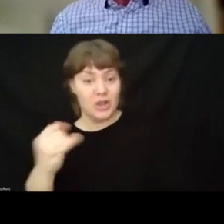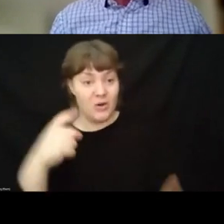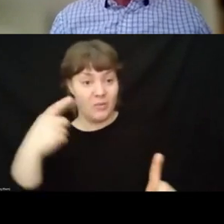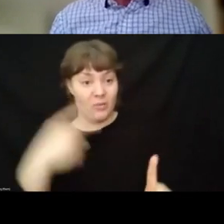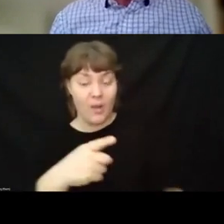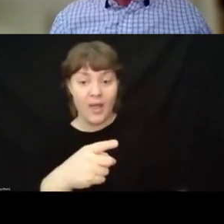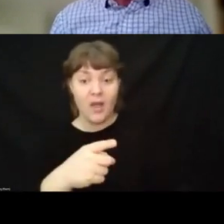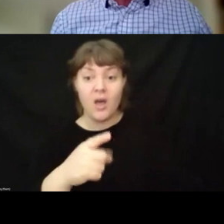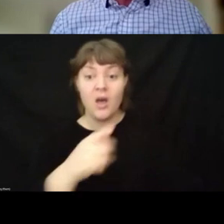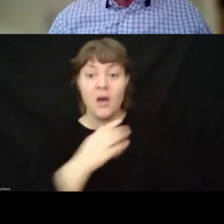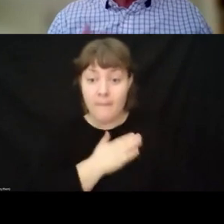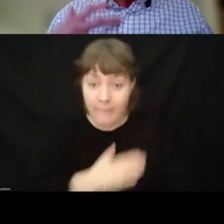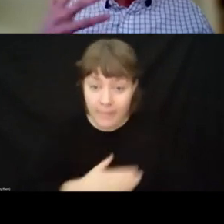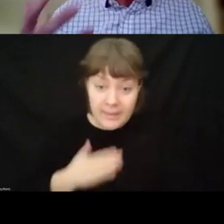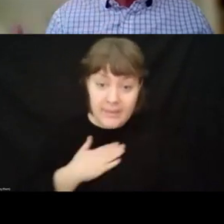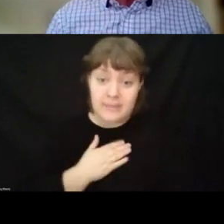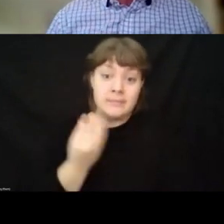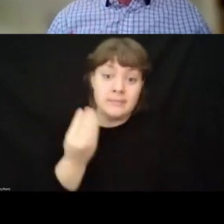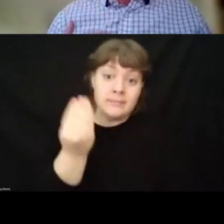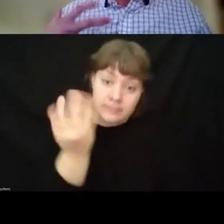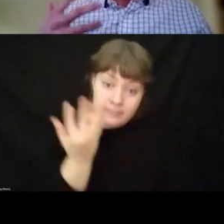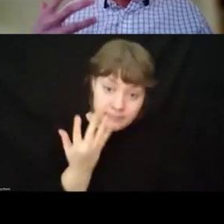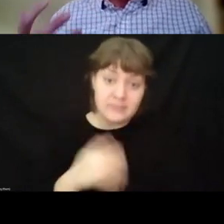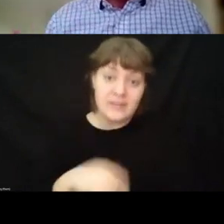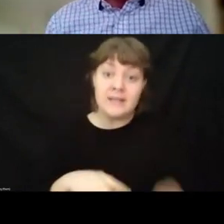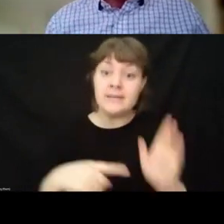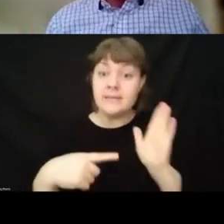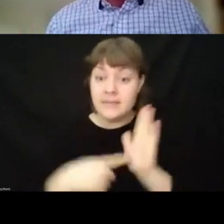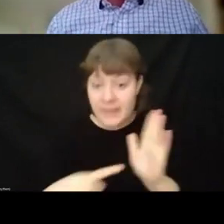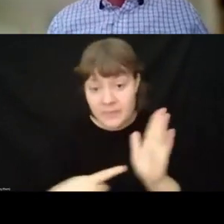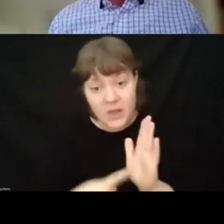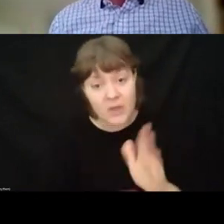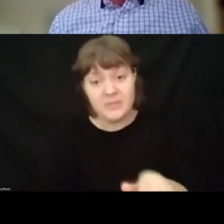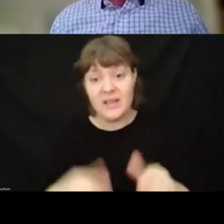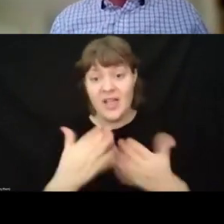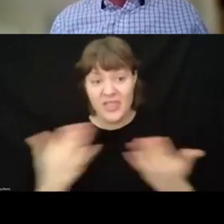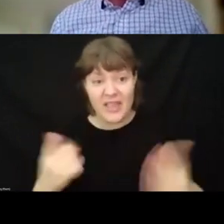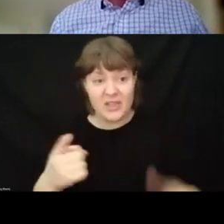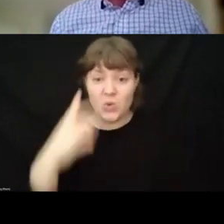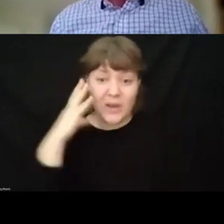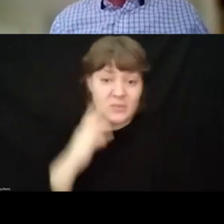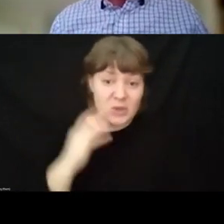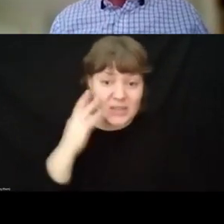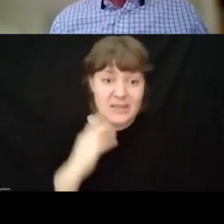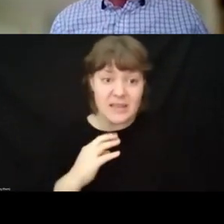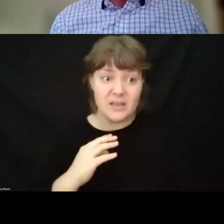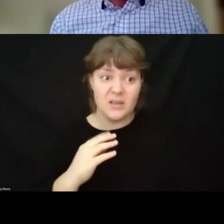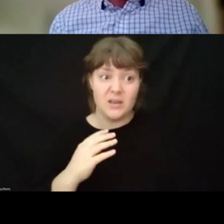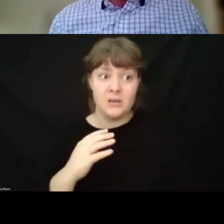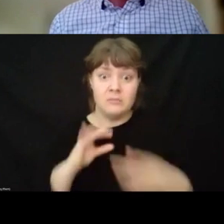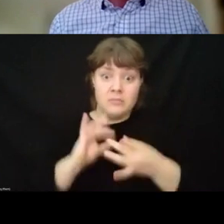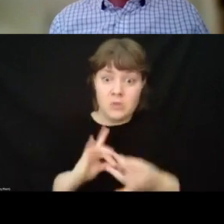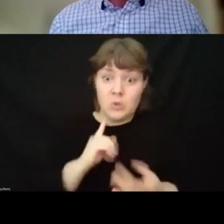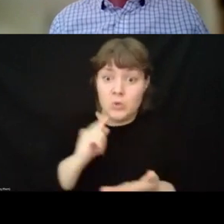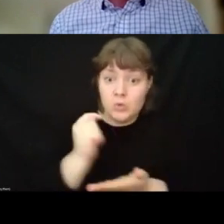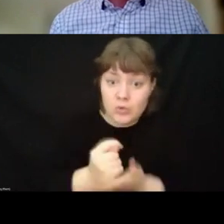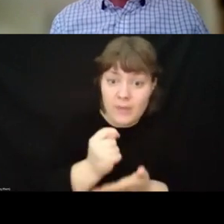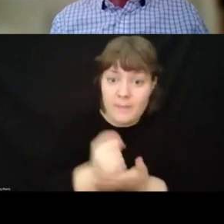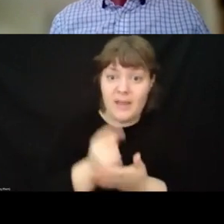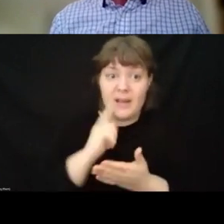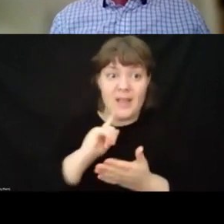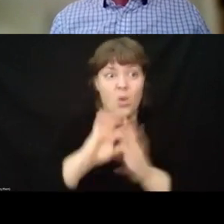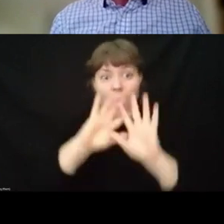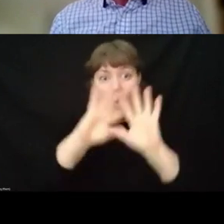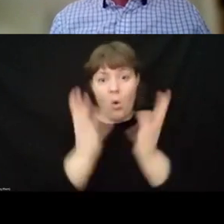forward these symptoms and things that you're going through as part of your treatments and this whole